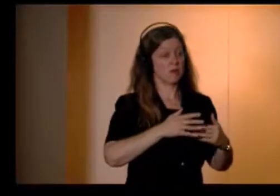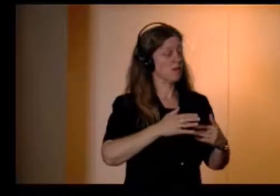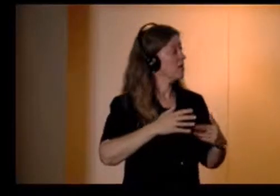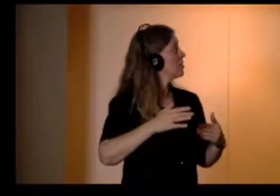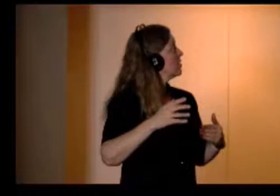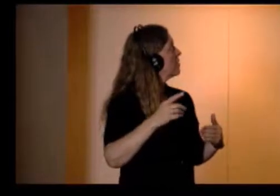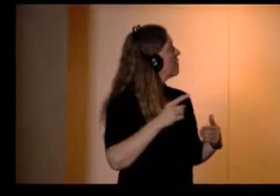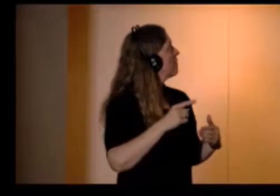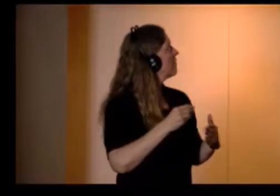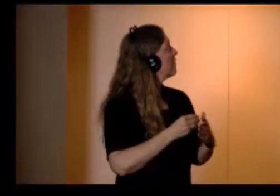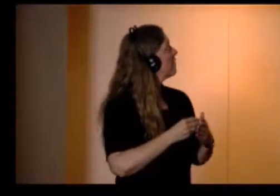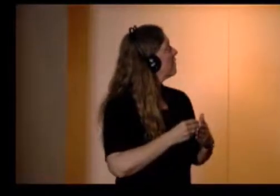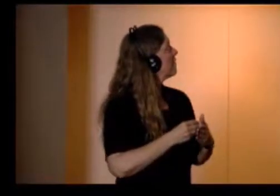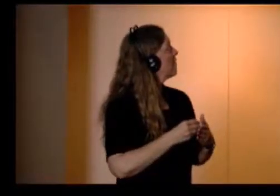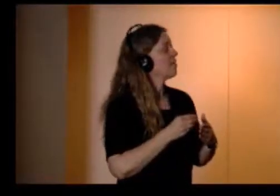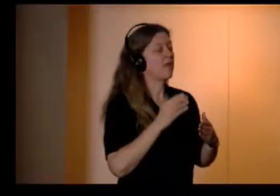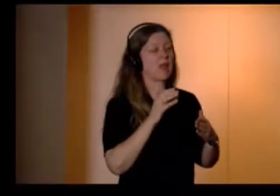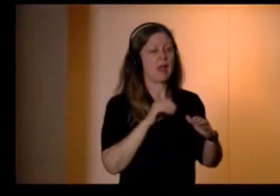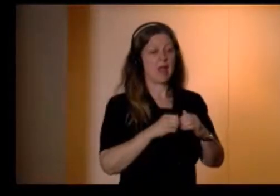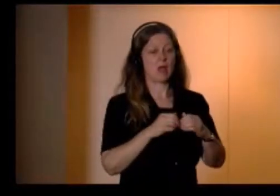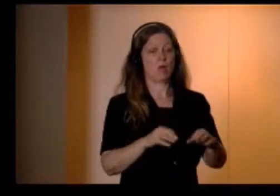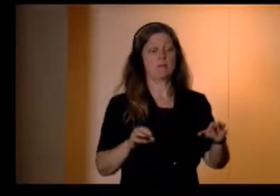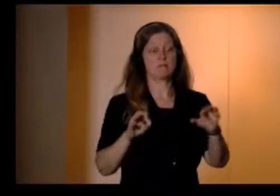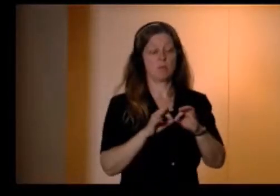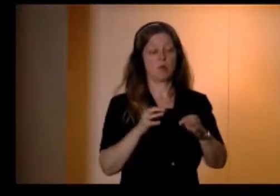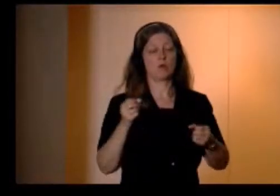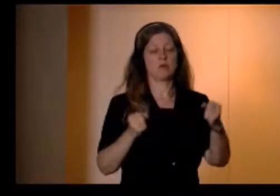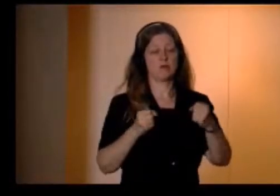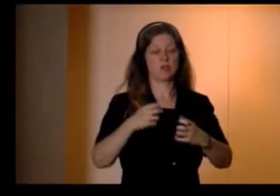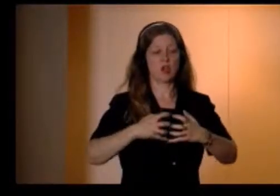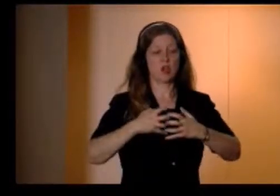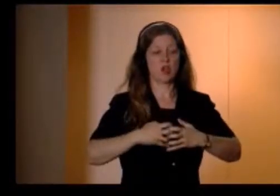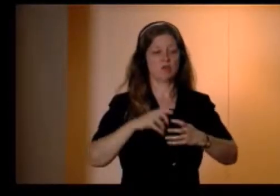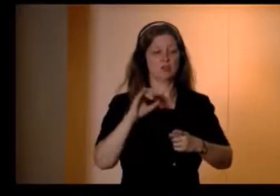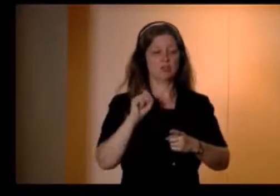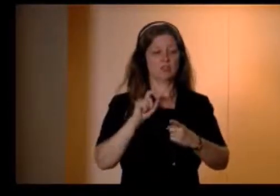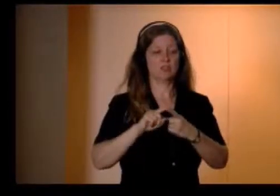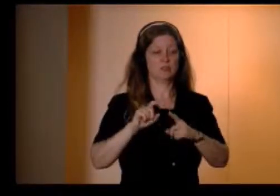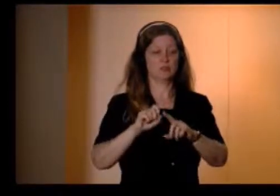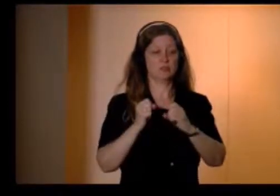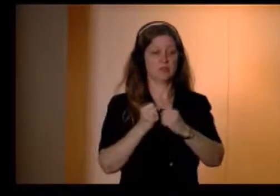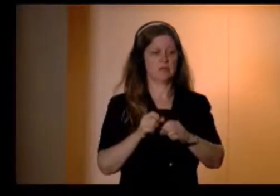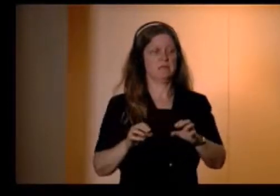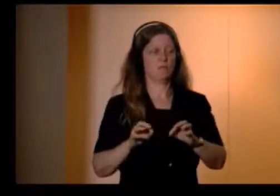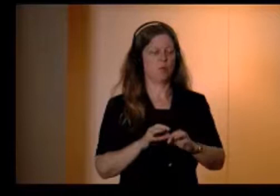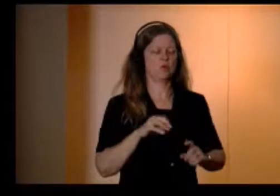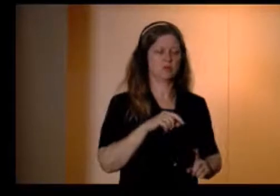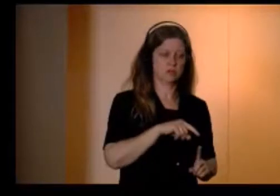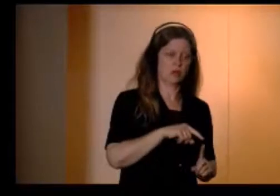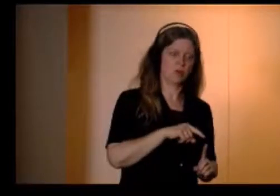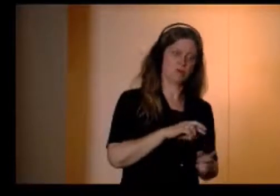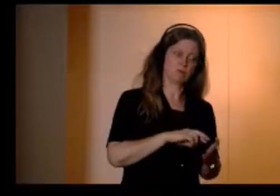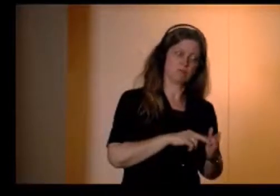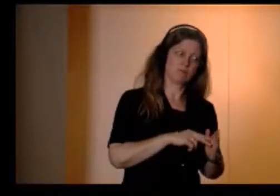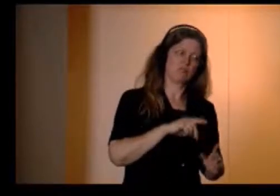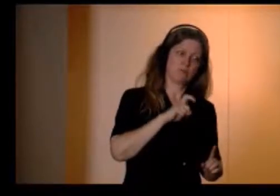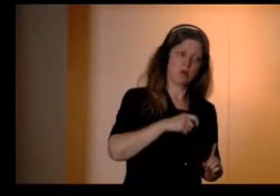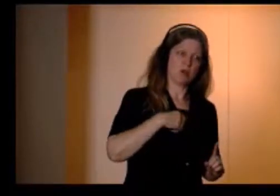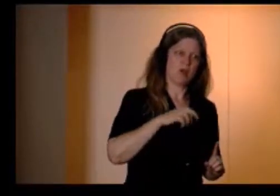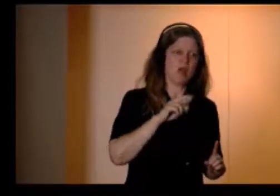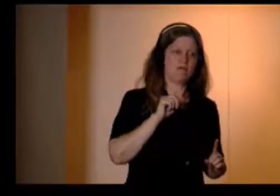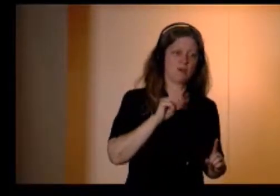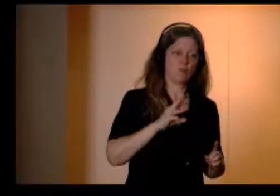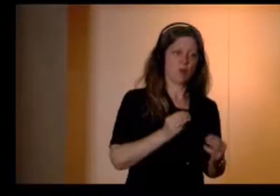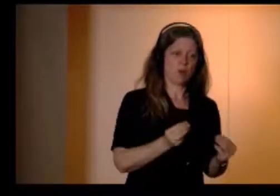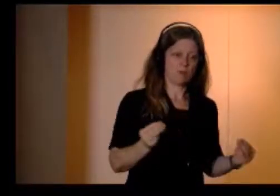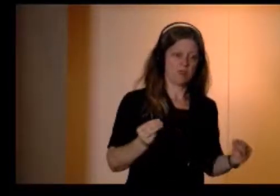car engine is to society, right? So you have implications, I don't know if you can see that, but all the raw materials for the car, right, they come from all